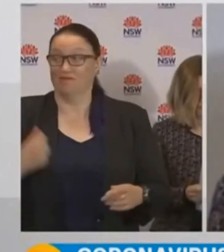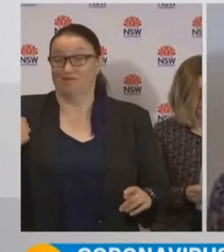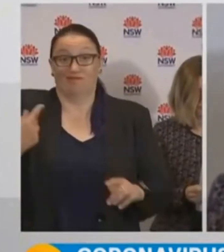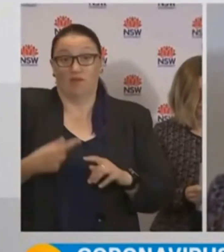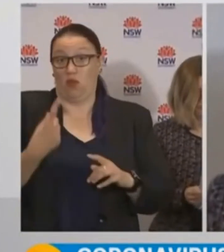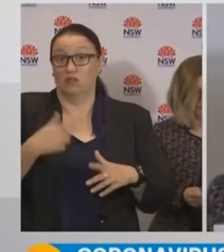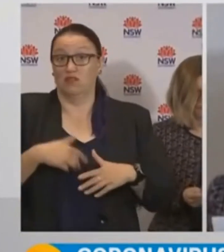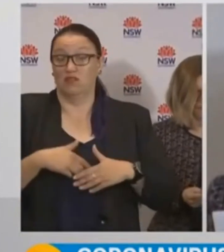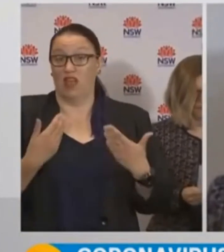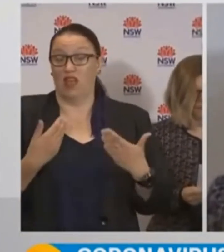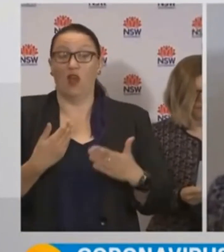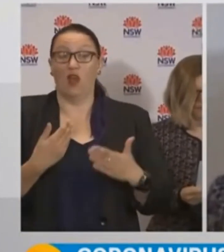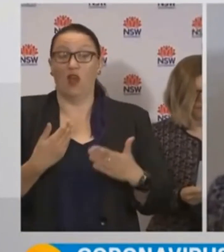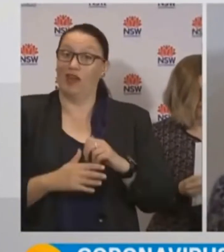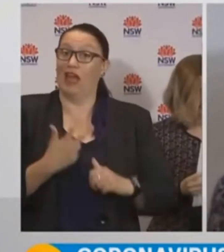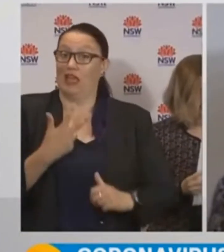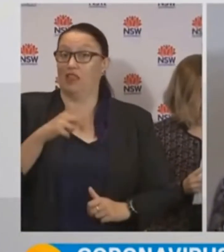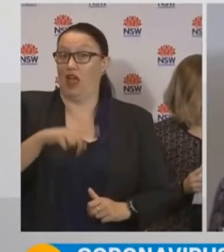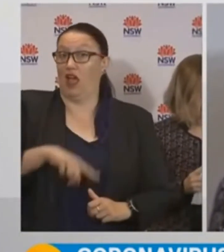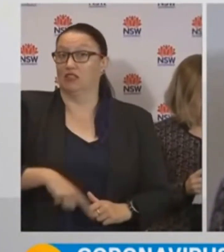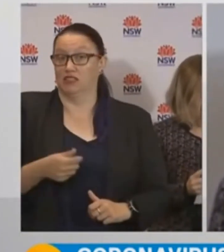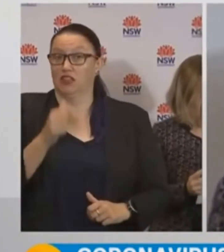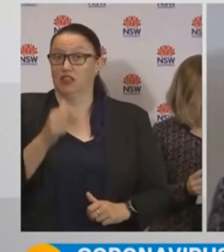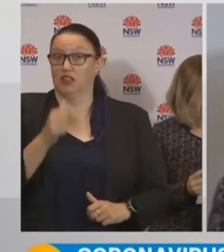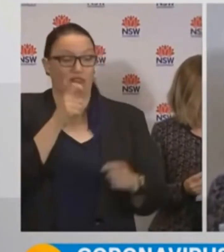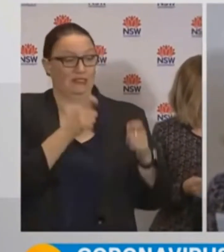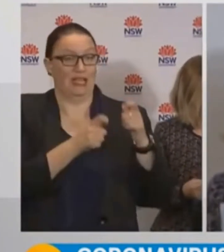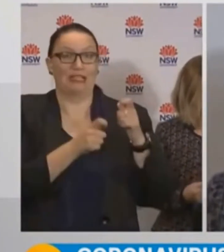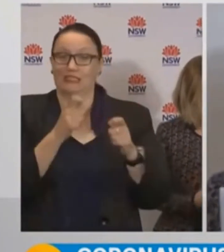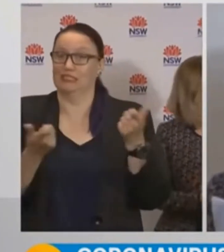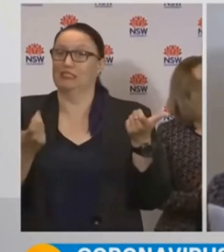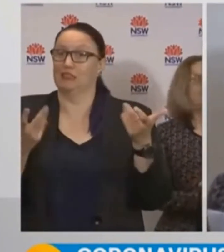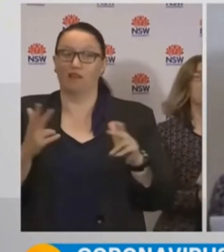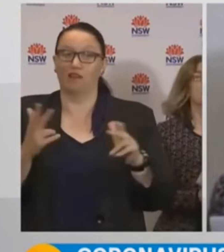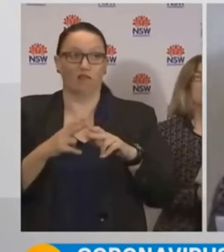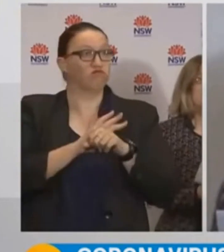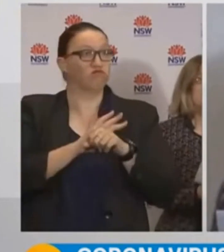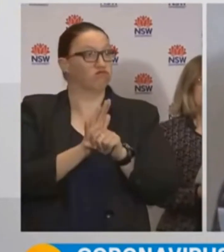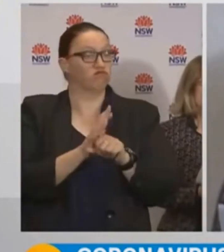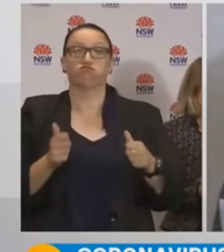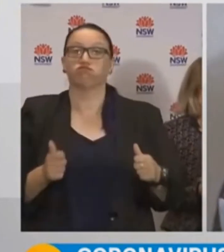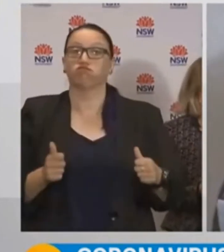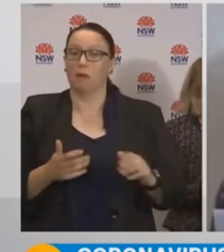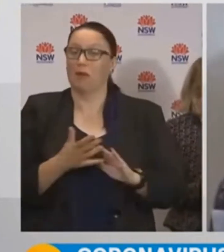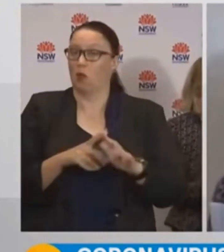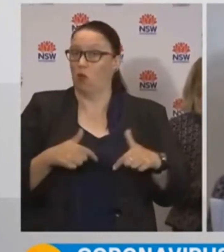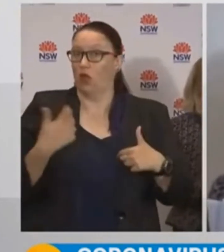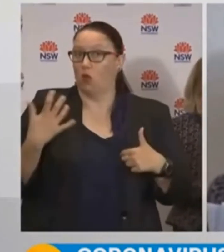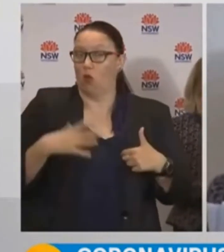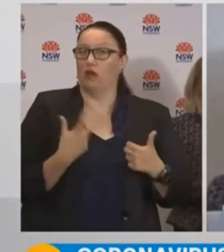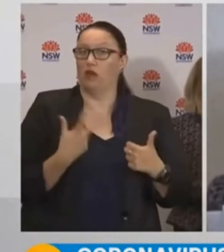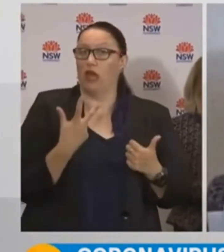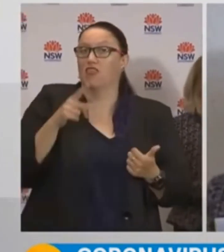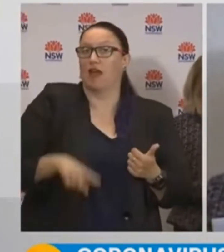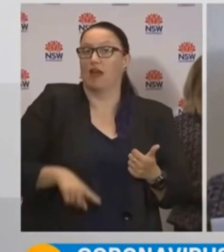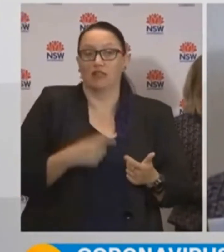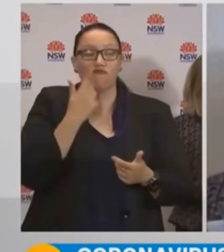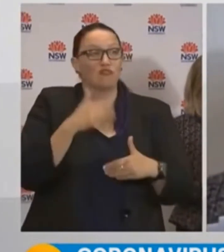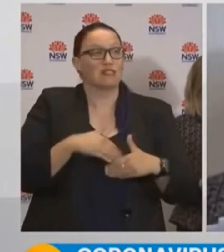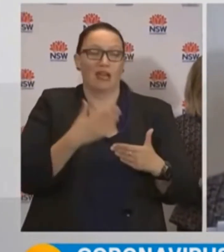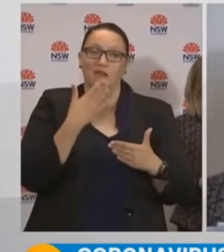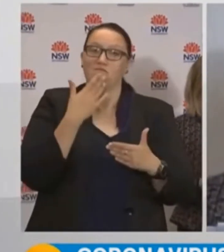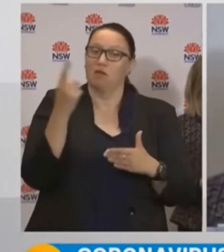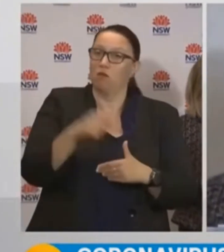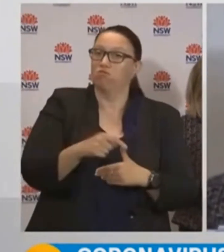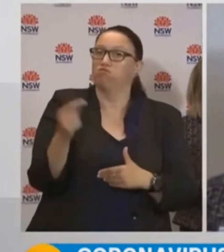than 8,600 tests done in New South Wales, which is, again, a very good number. It hits our 8,000 minimum target we want to achieve. And